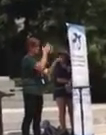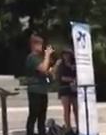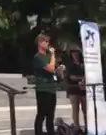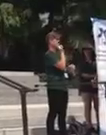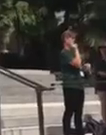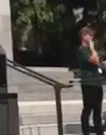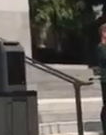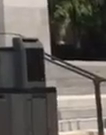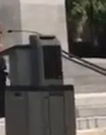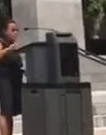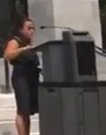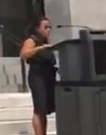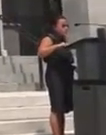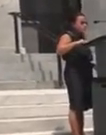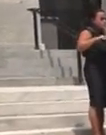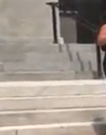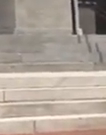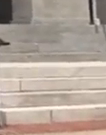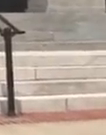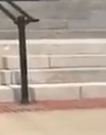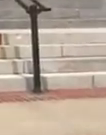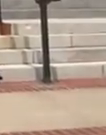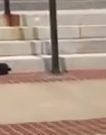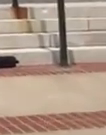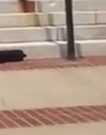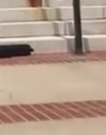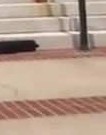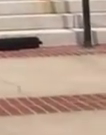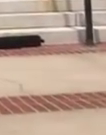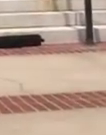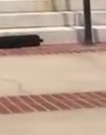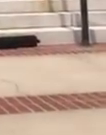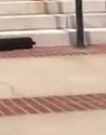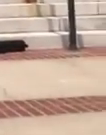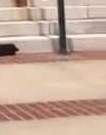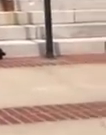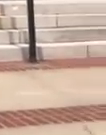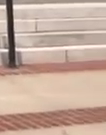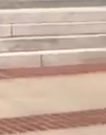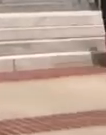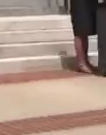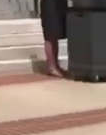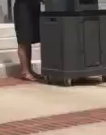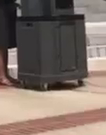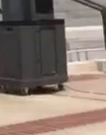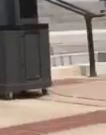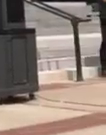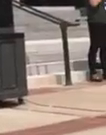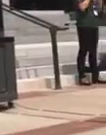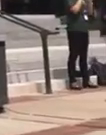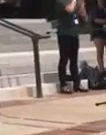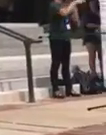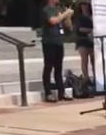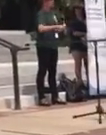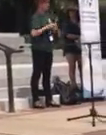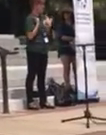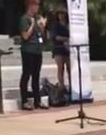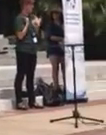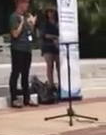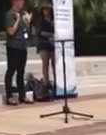I learned about disability resources and tools that would be helpful to me later on in life.